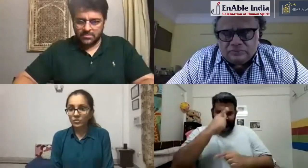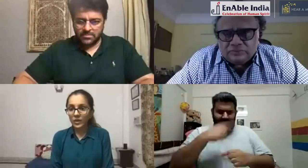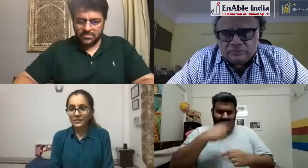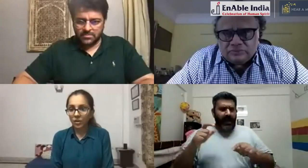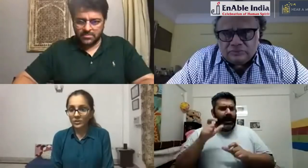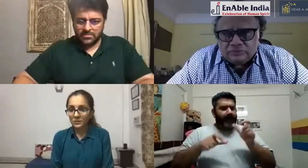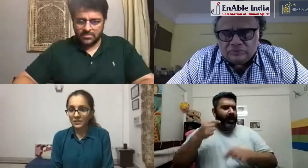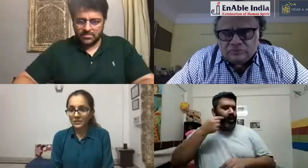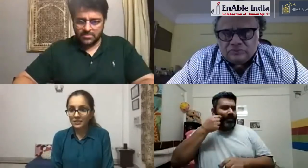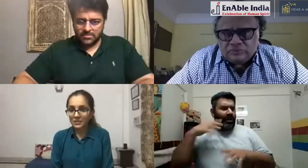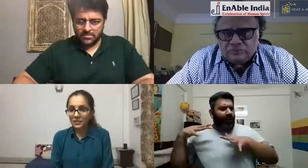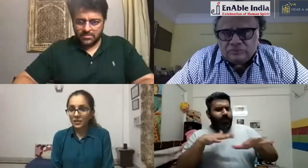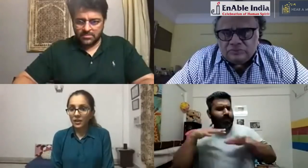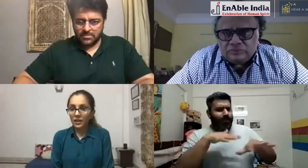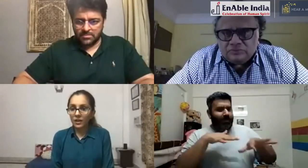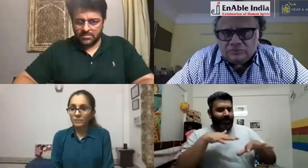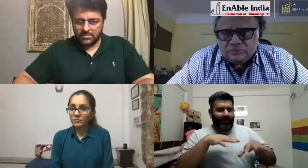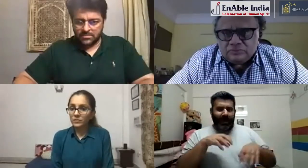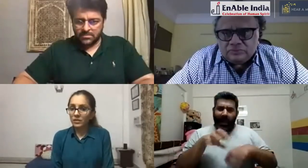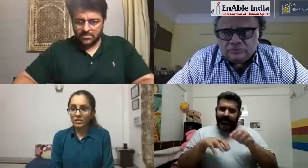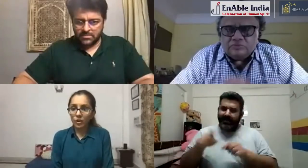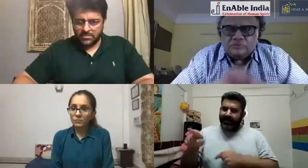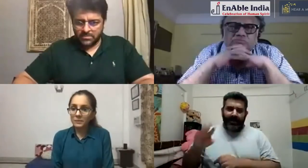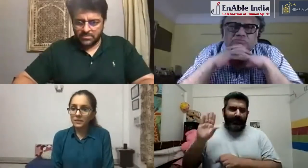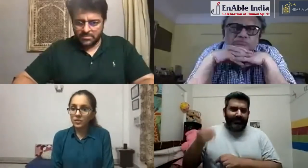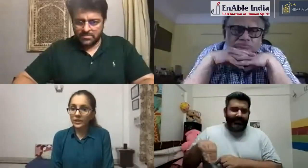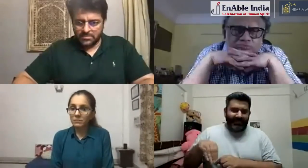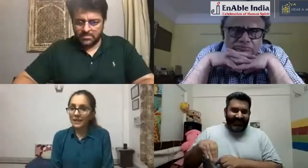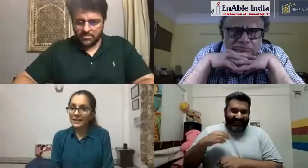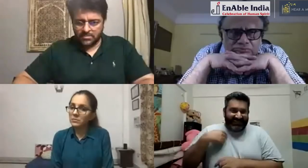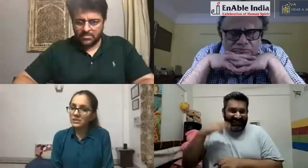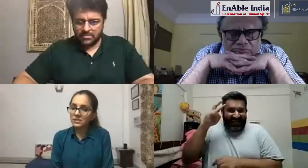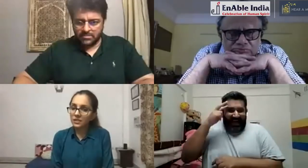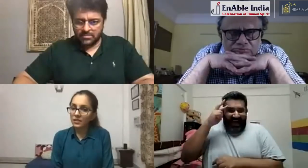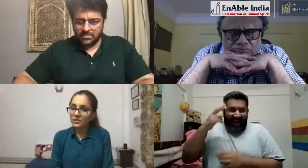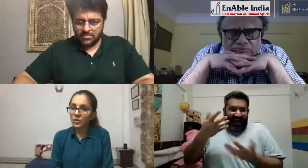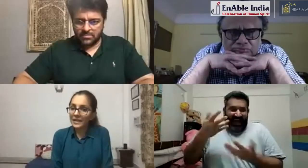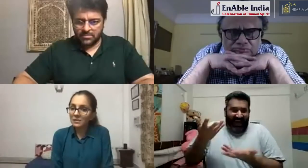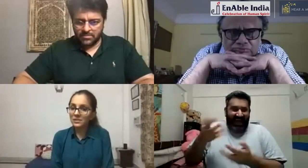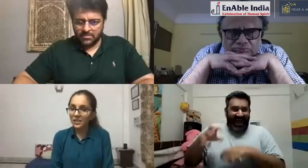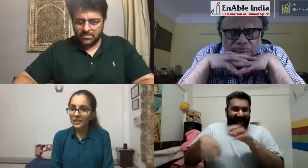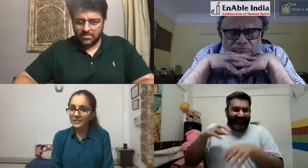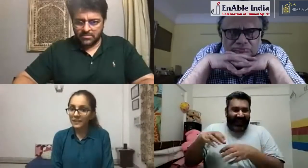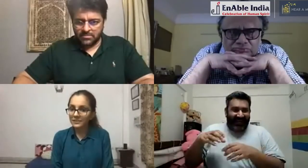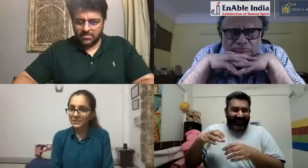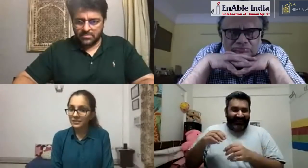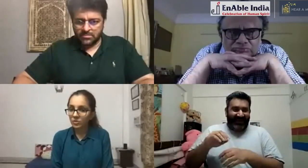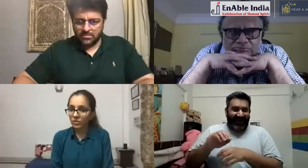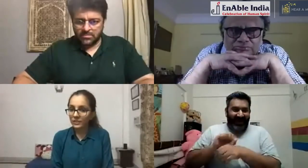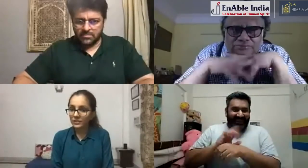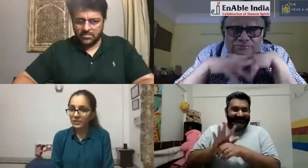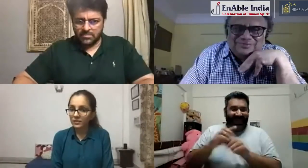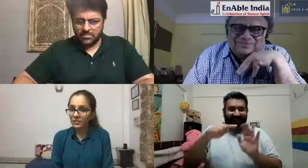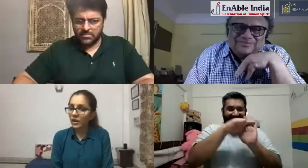that at the hospitals, um, a lot of people are going, but animals, no animals are getting vaccinated